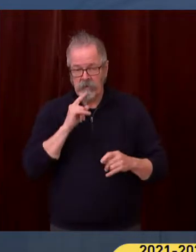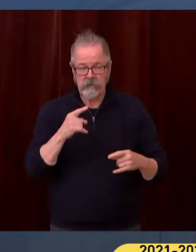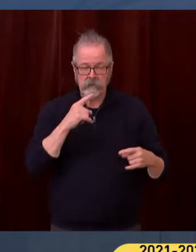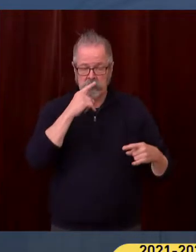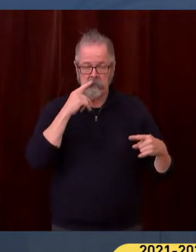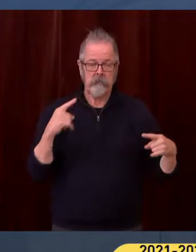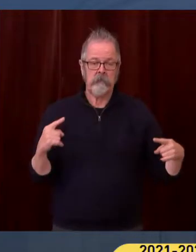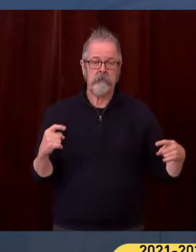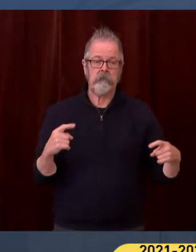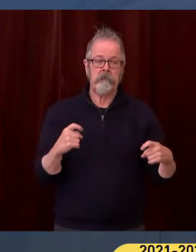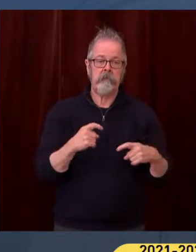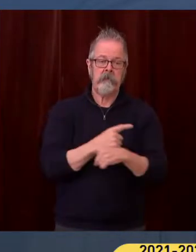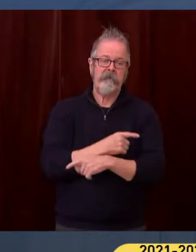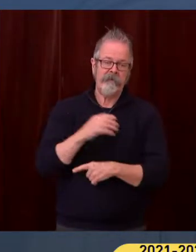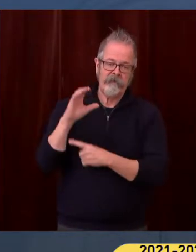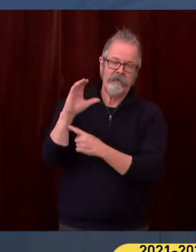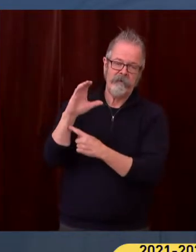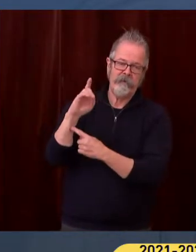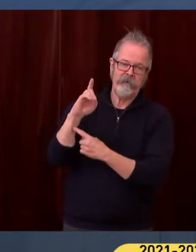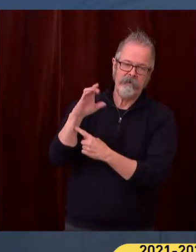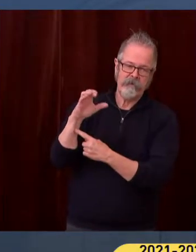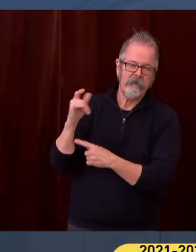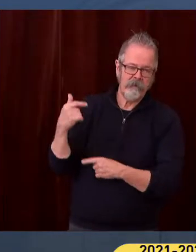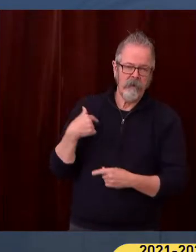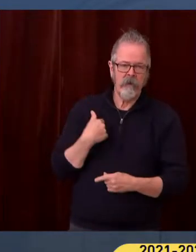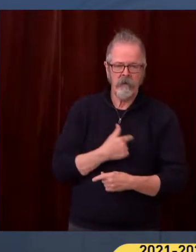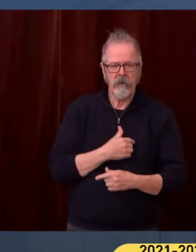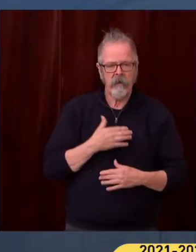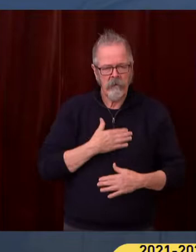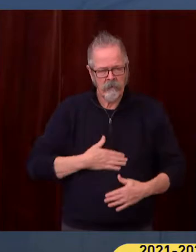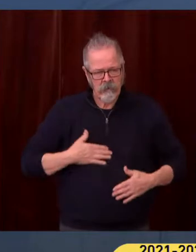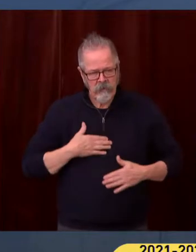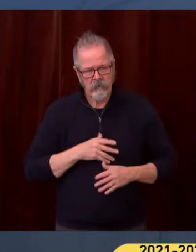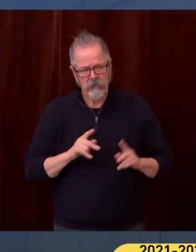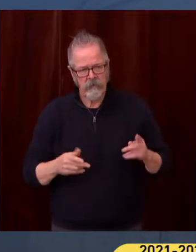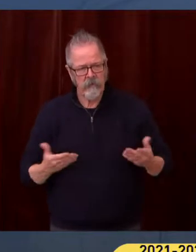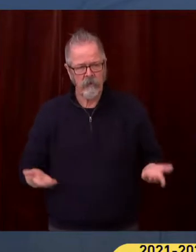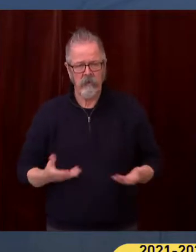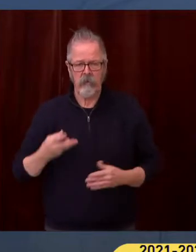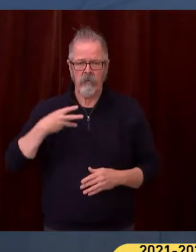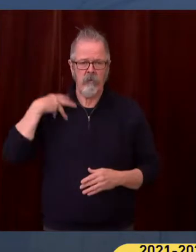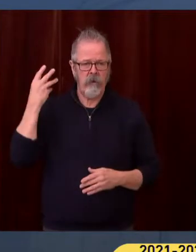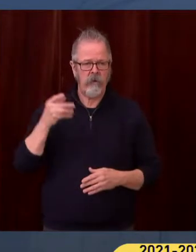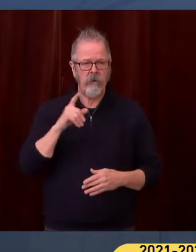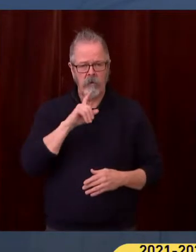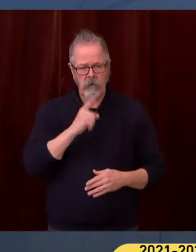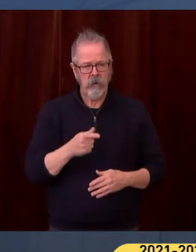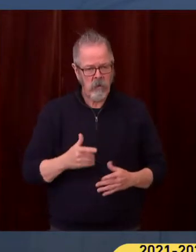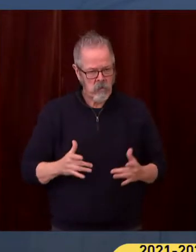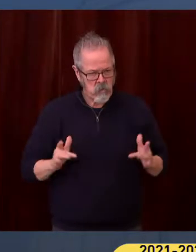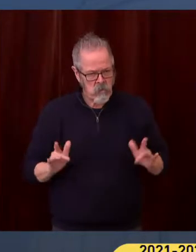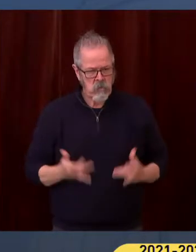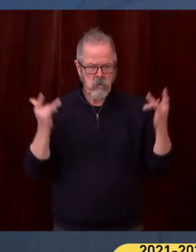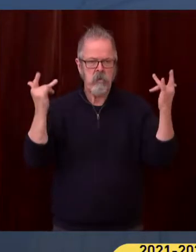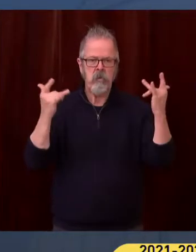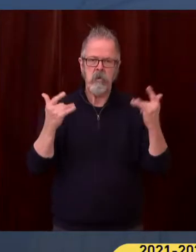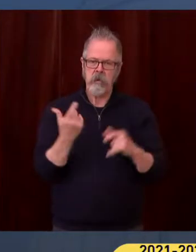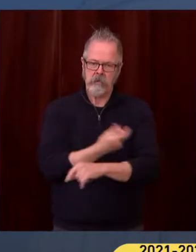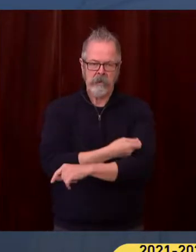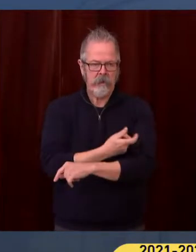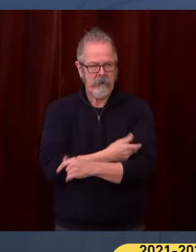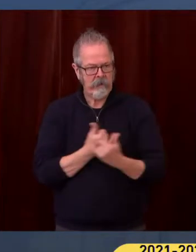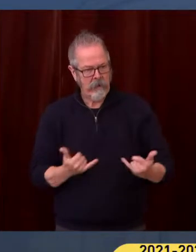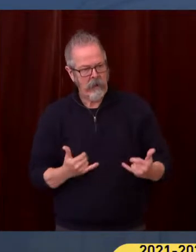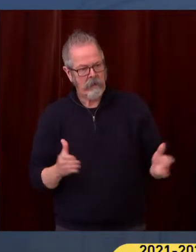thrilled that we're having this vaccine in our community. And realizing now that we have an opportunity to help the vaccine